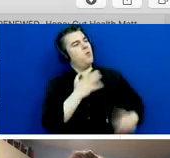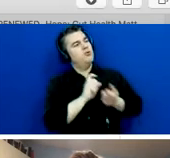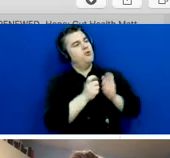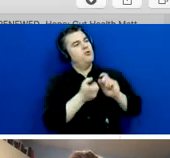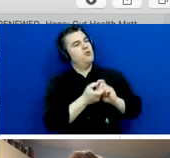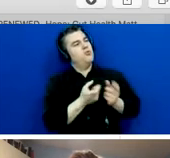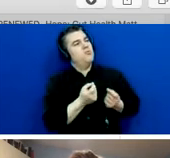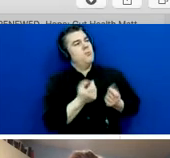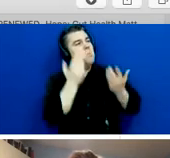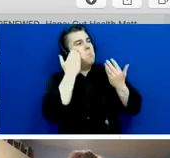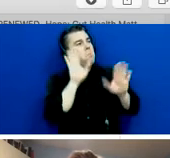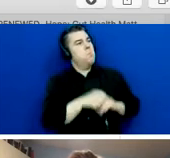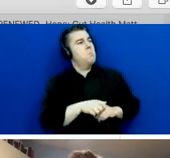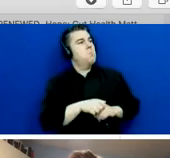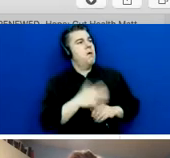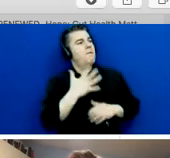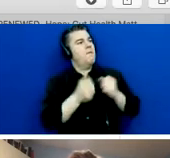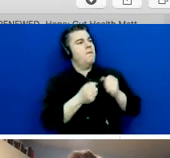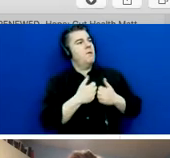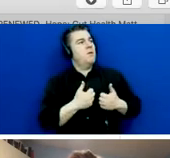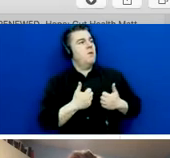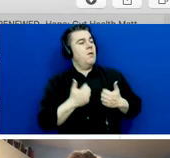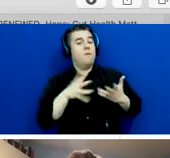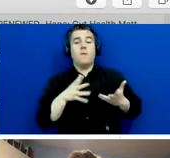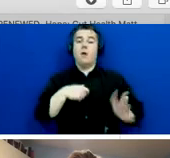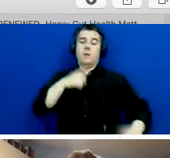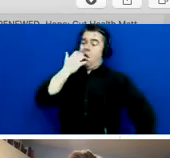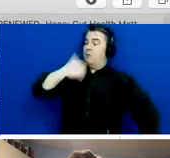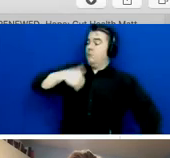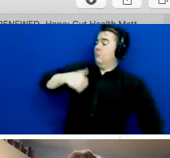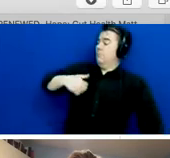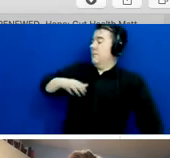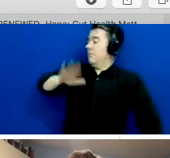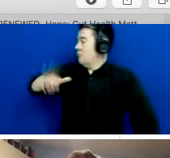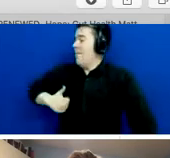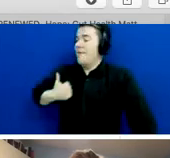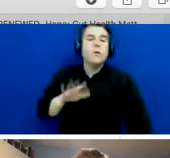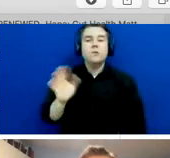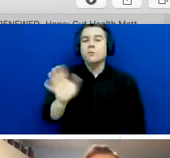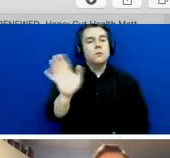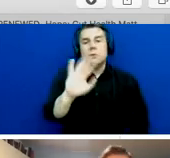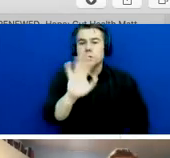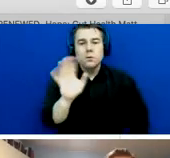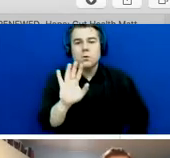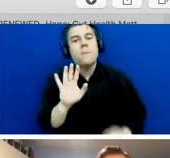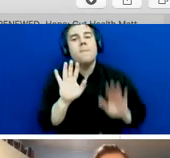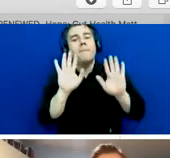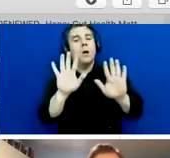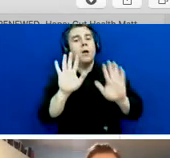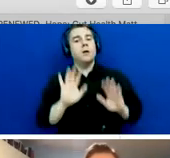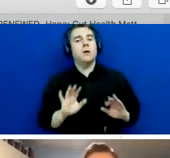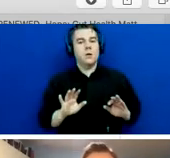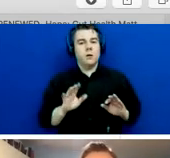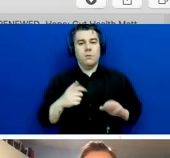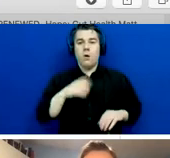knew I had 5 years left. I don't say that to sound like amazing or anything, but I am